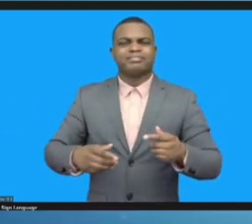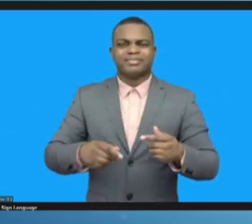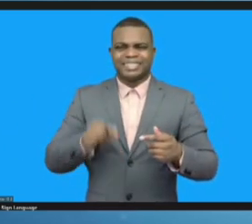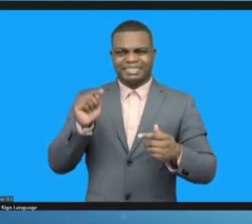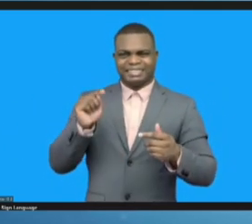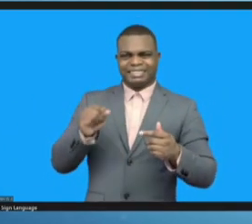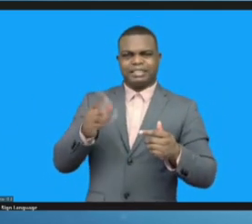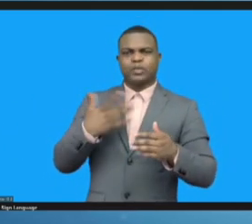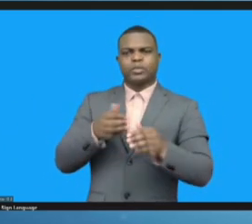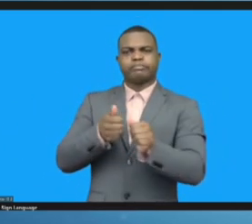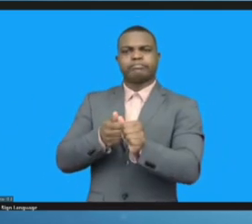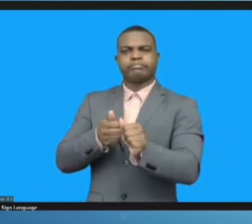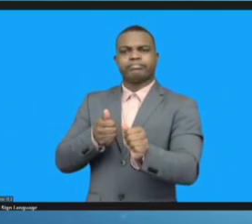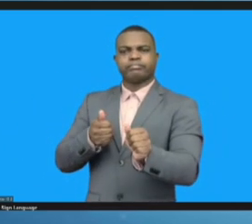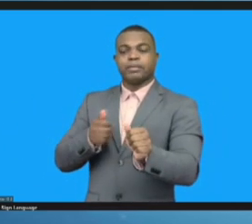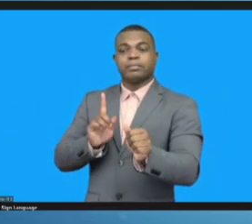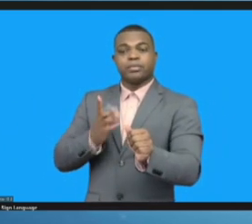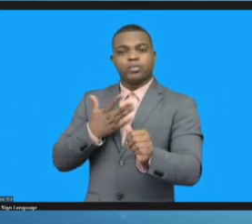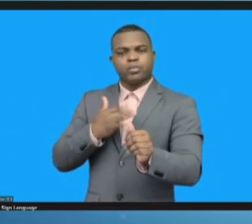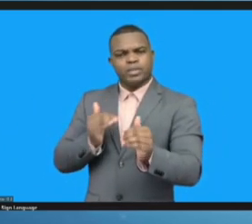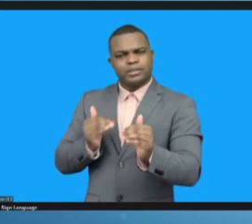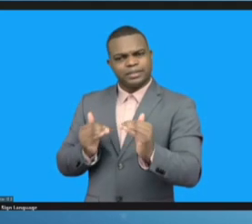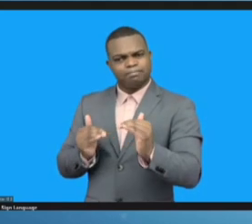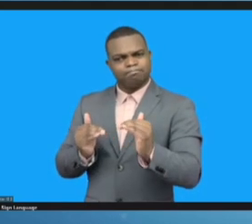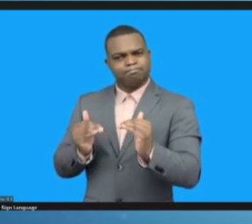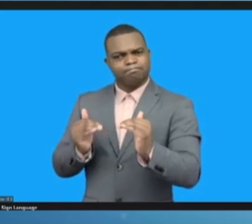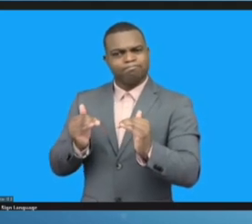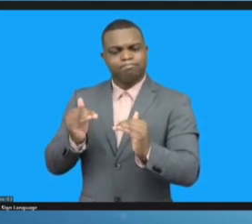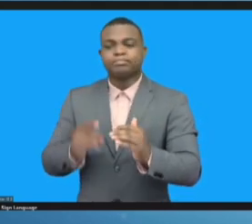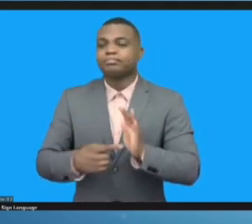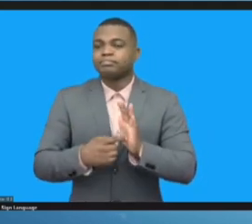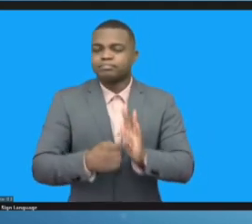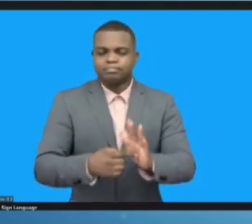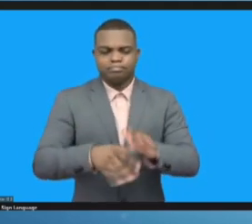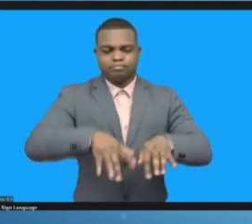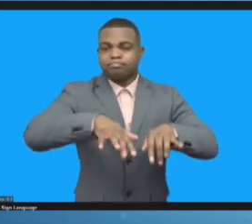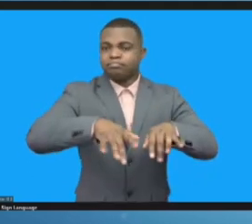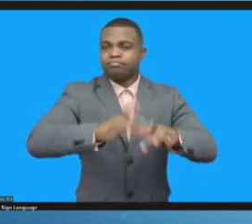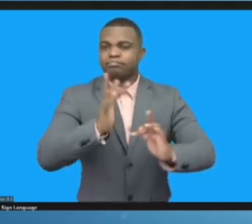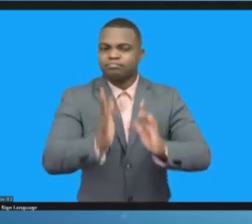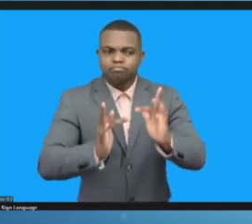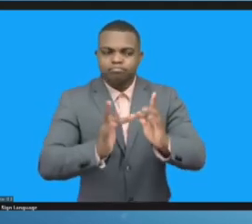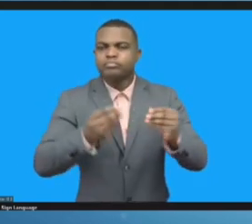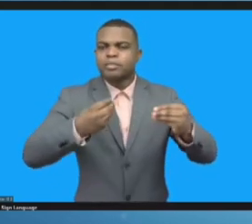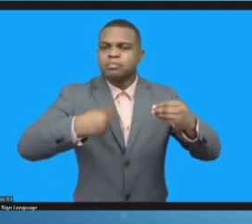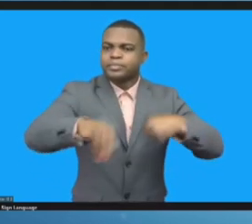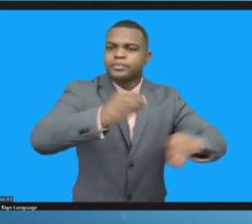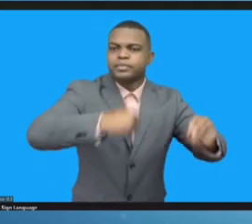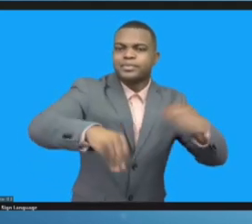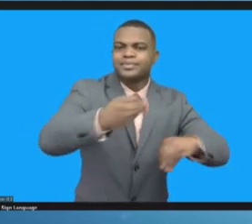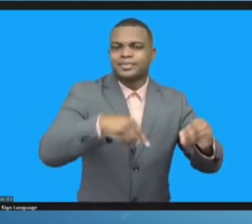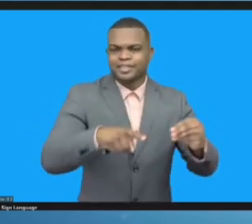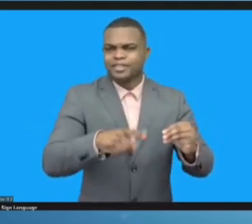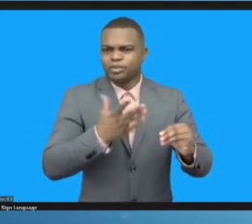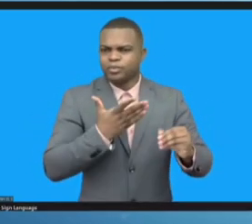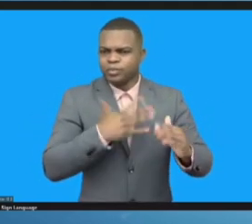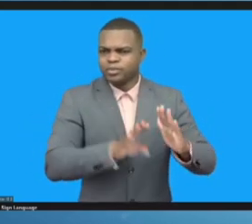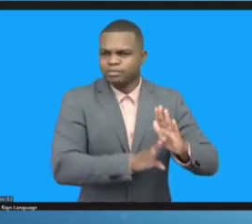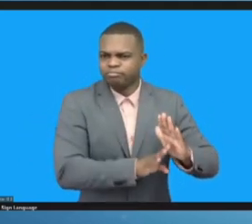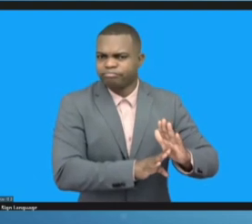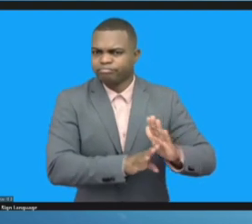which have the potential to spur household income, lift people out of poverty, and increase resilience of rural